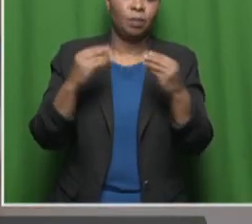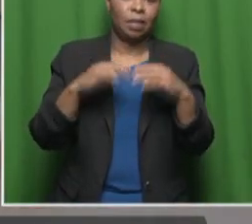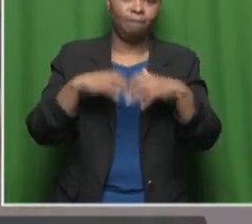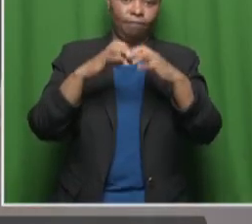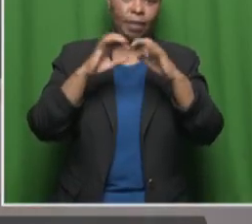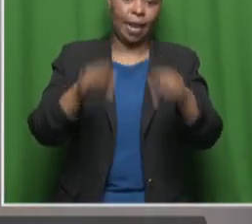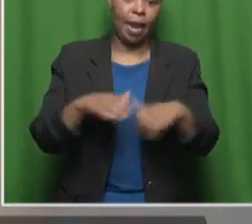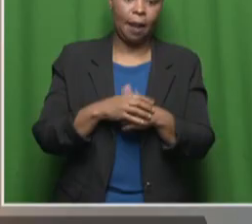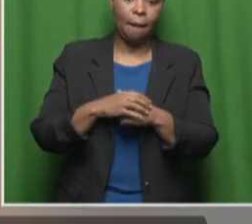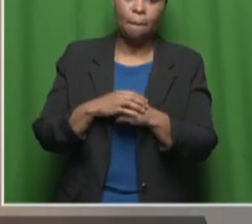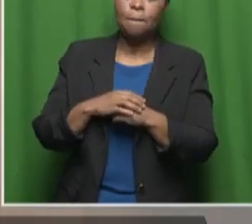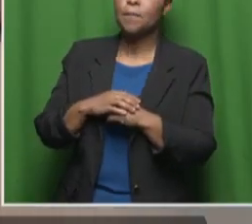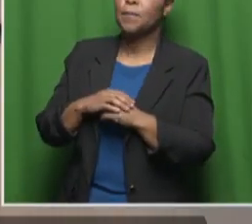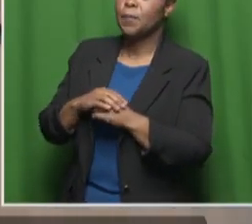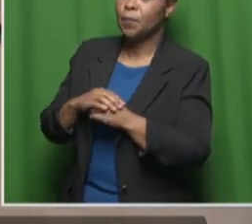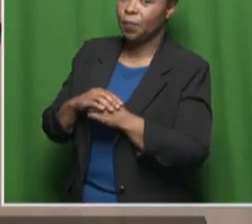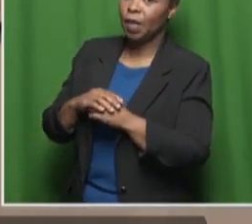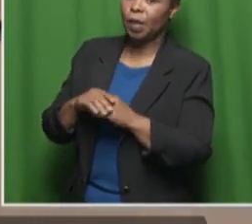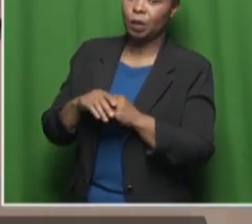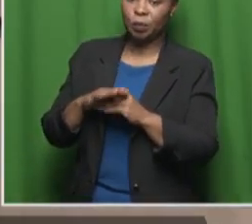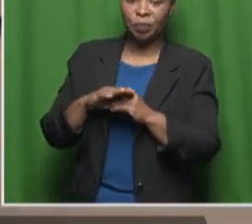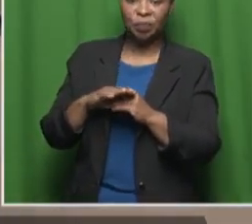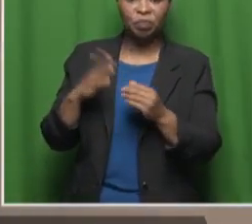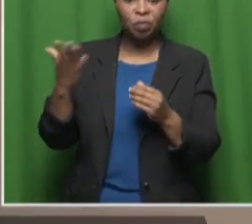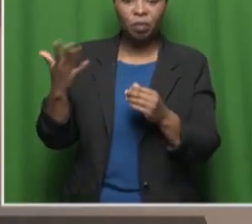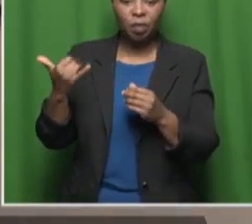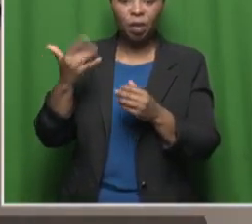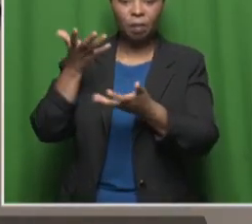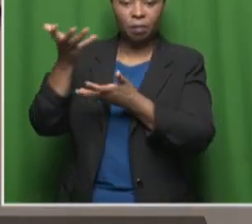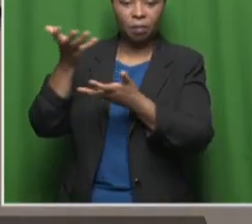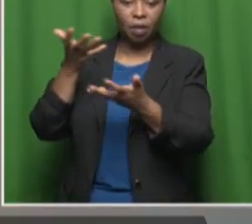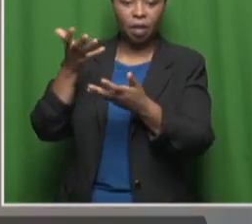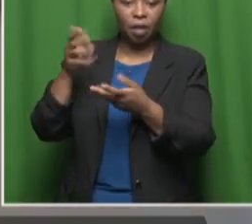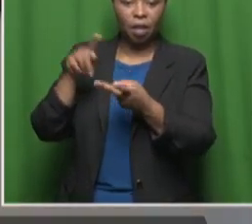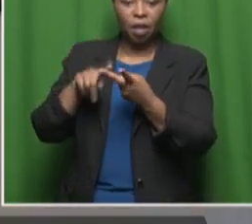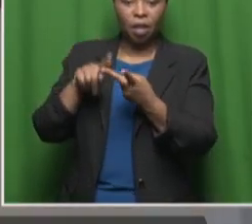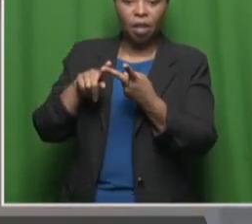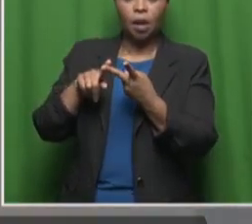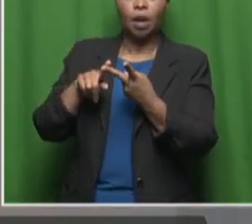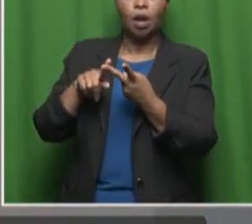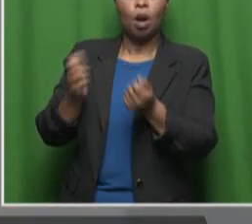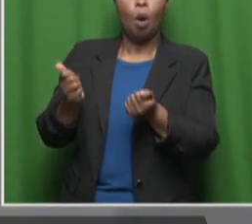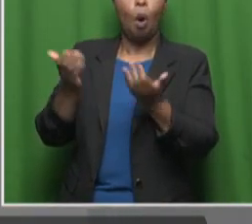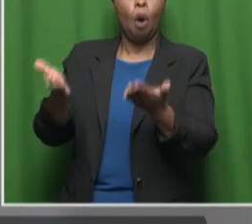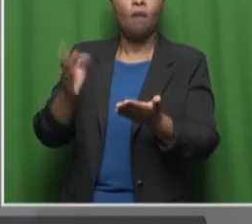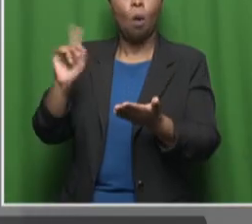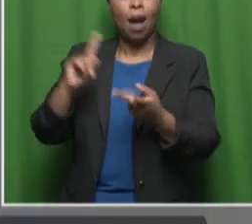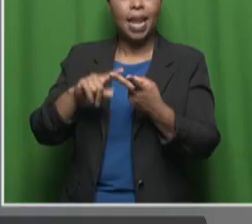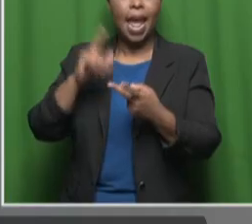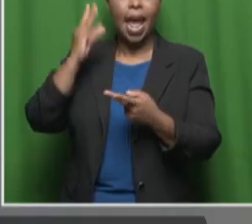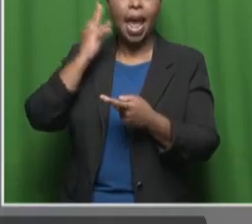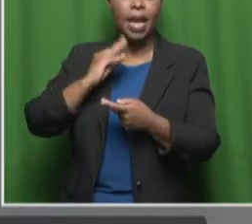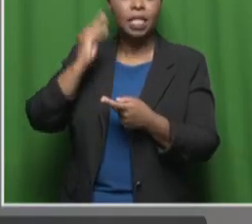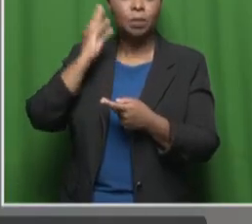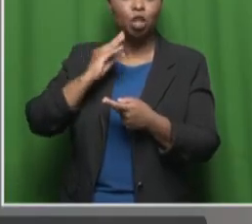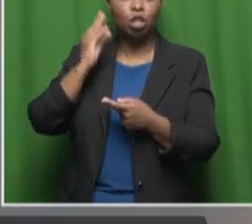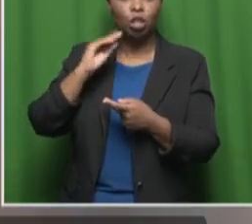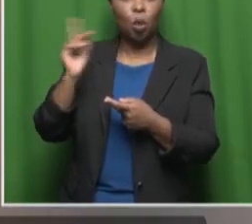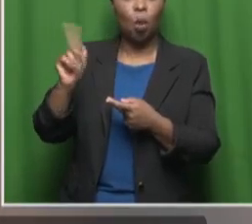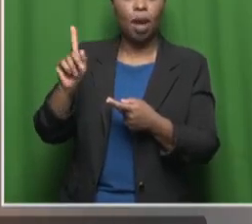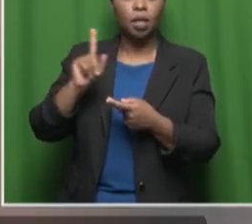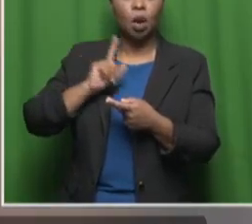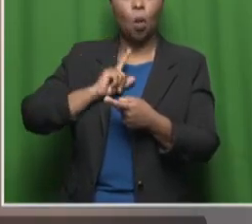of which, Fhumulani, let me bring you to the conversation now, looking at the exhibition, what's on offer, and what experiences people will have as they